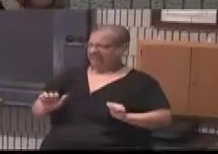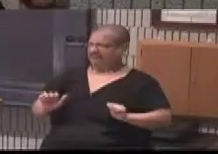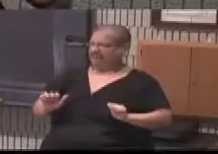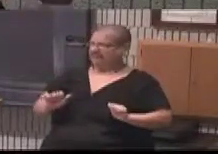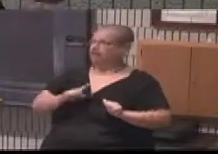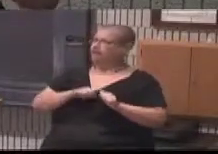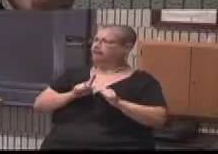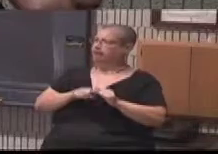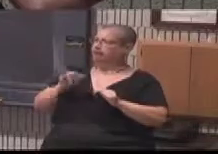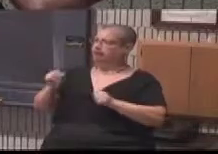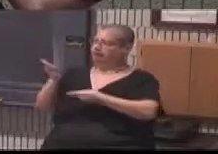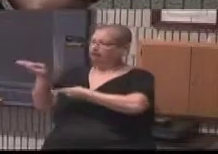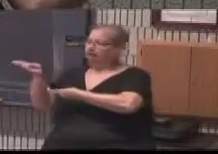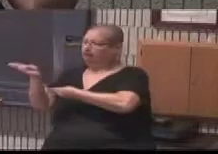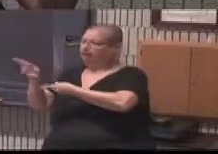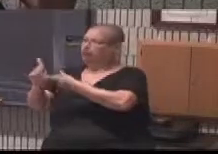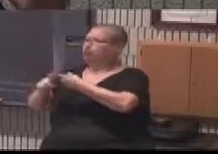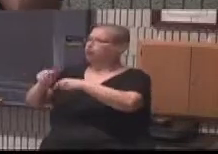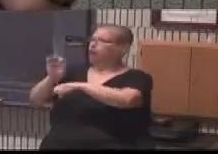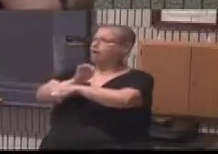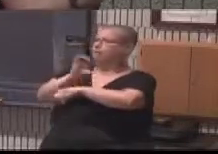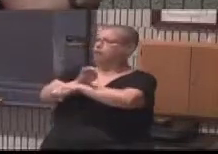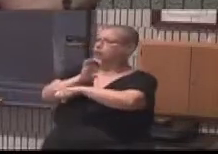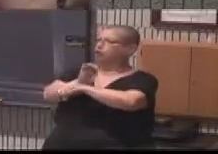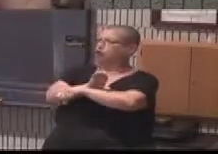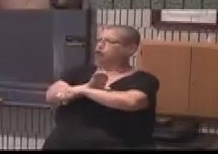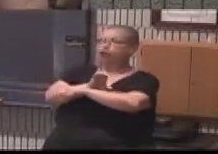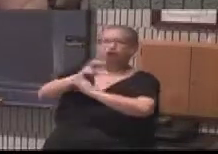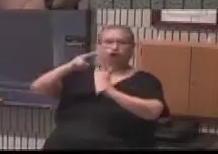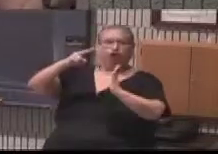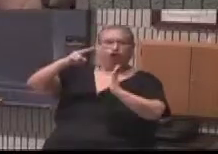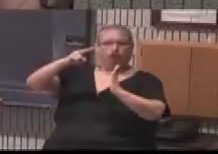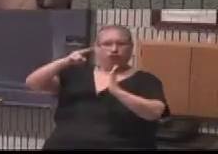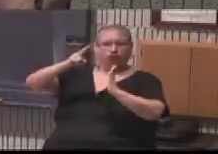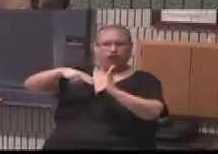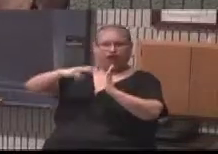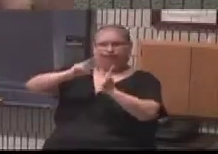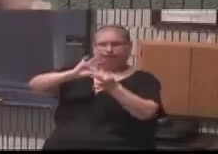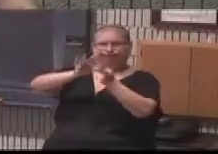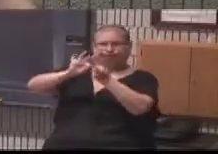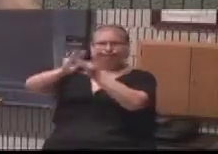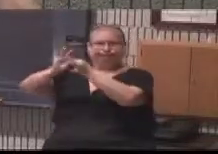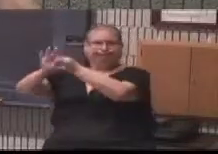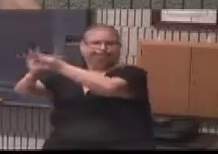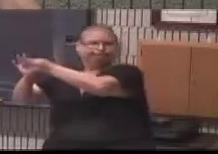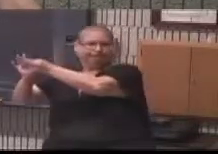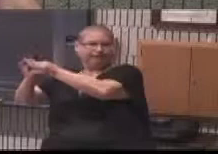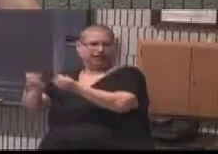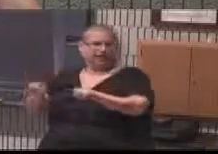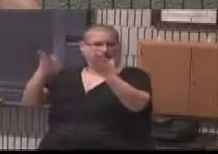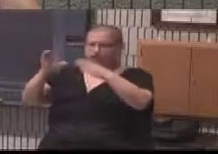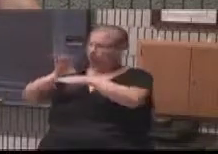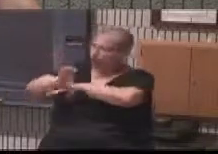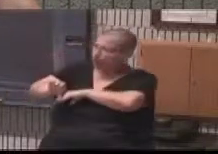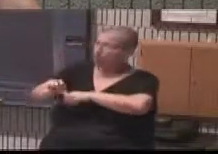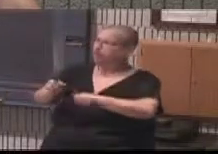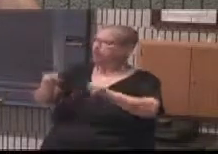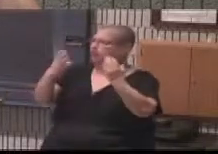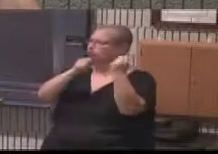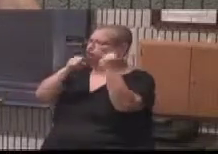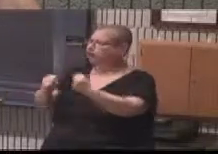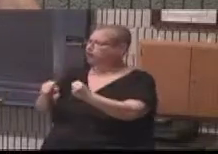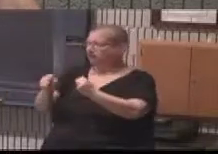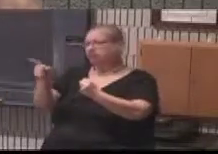and then it fed into the computer to be read through technology. So we're looking at that as being a much